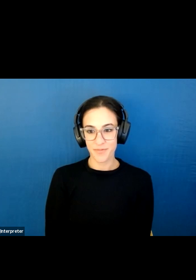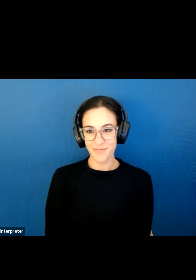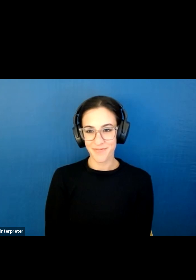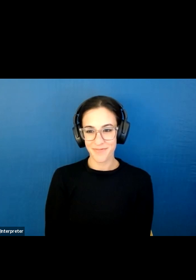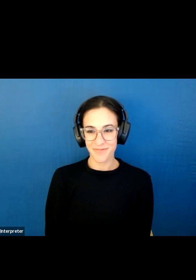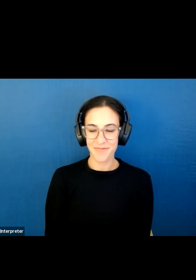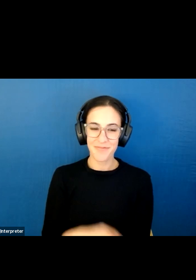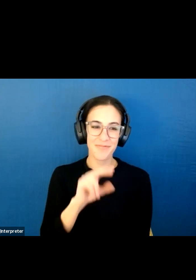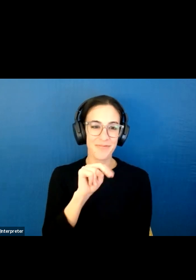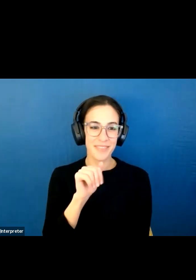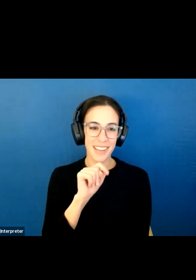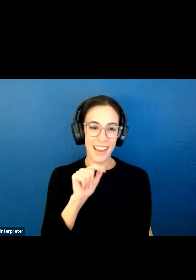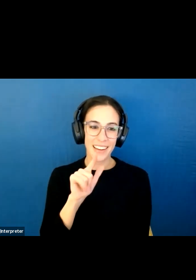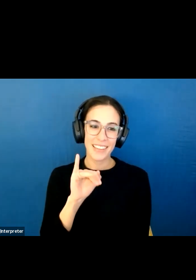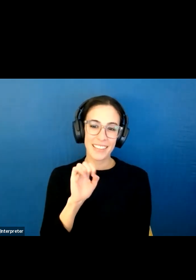Natalie,